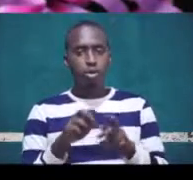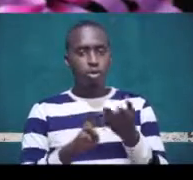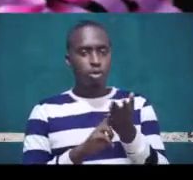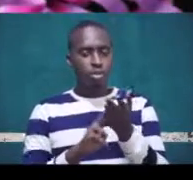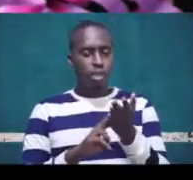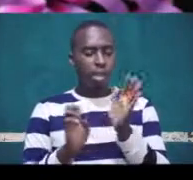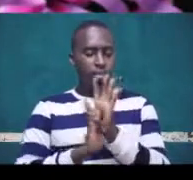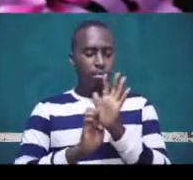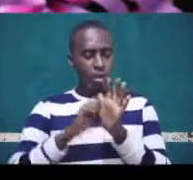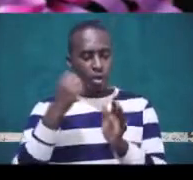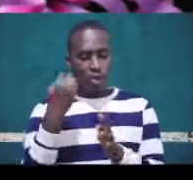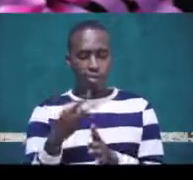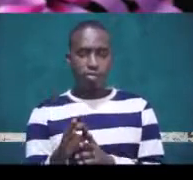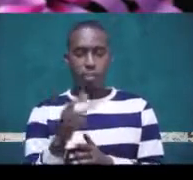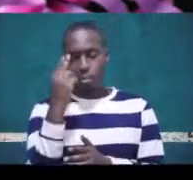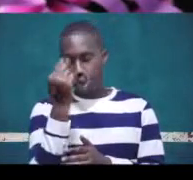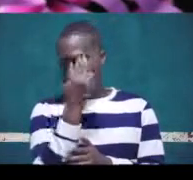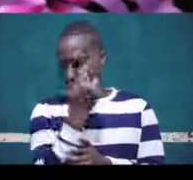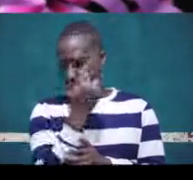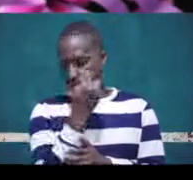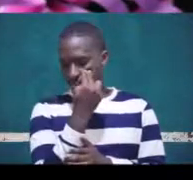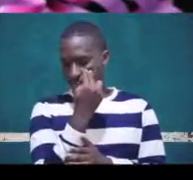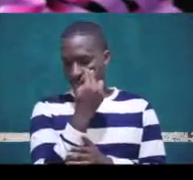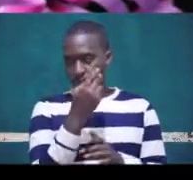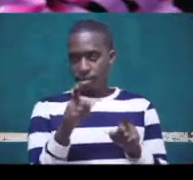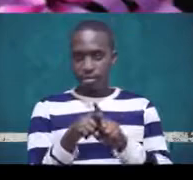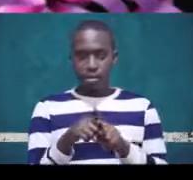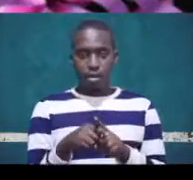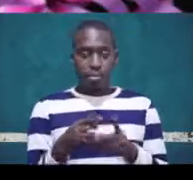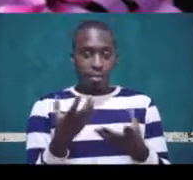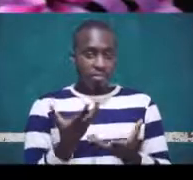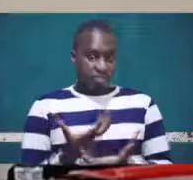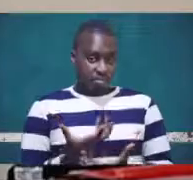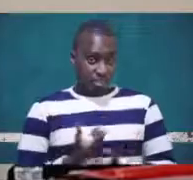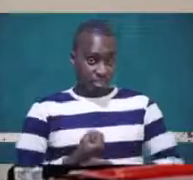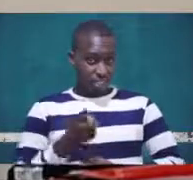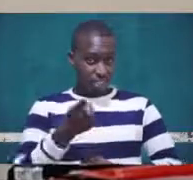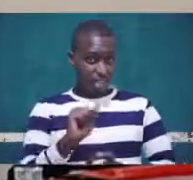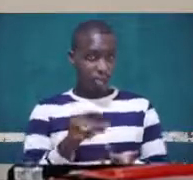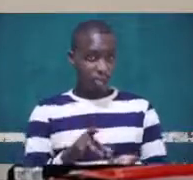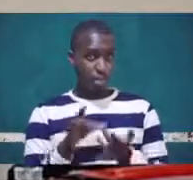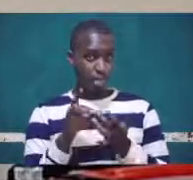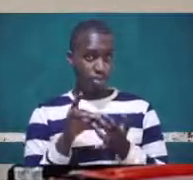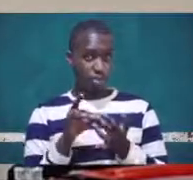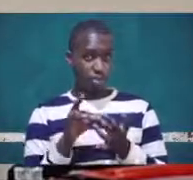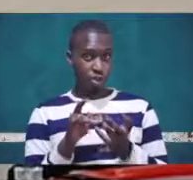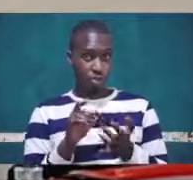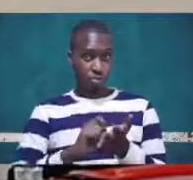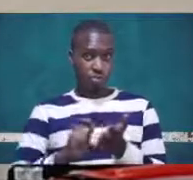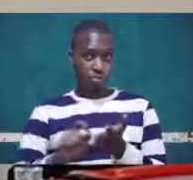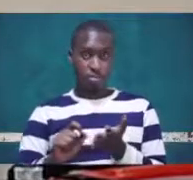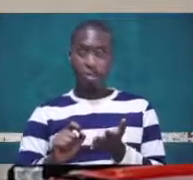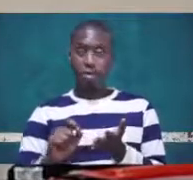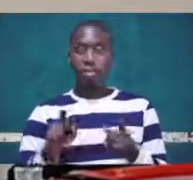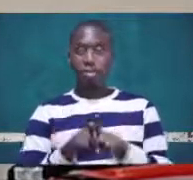blind. Visual impairment. They have their special keys, they have their special pens